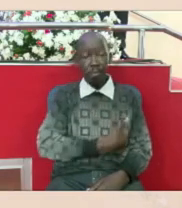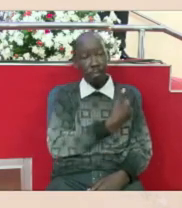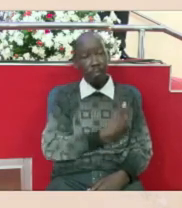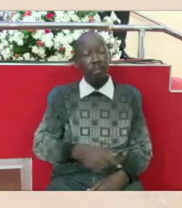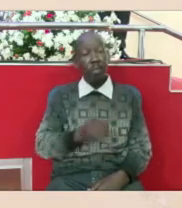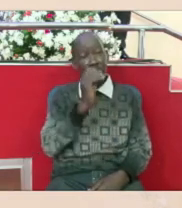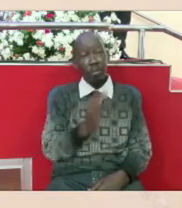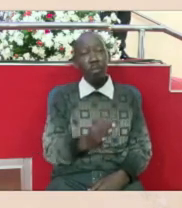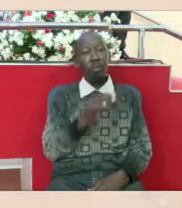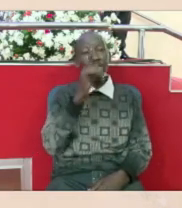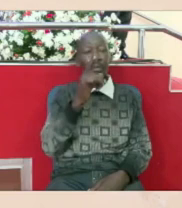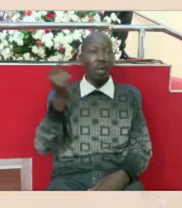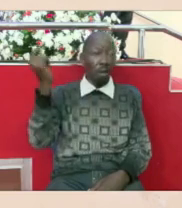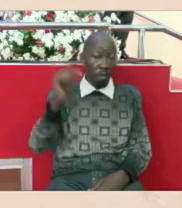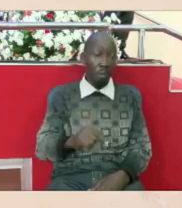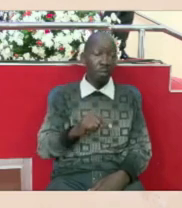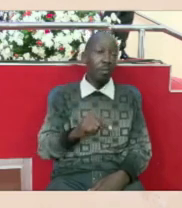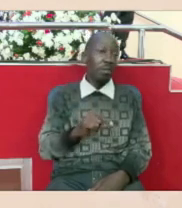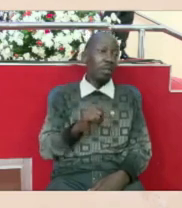If he promised it,